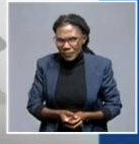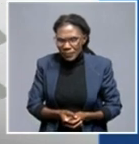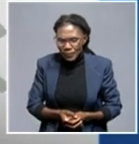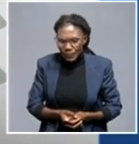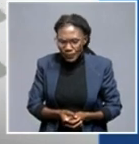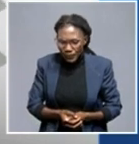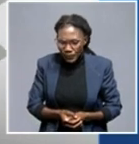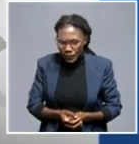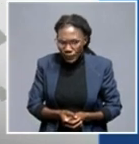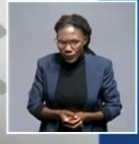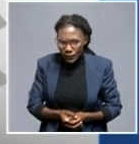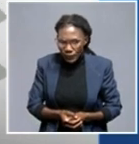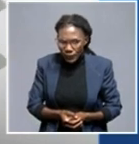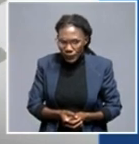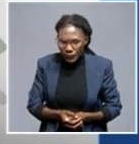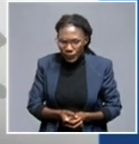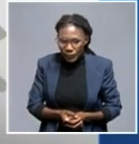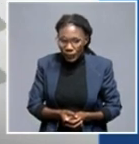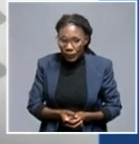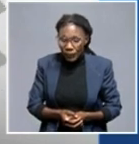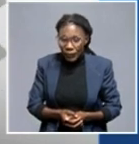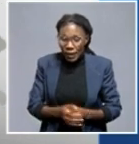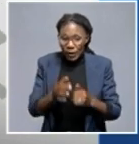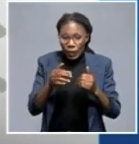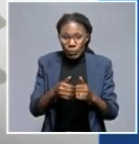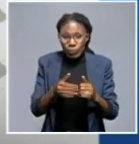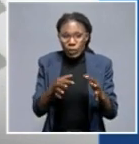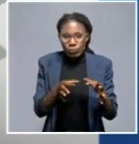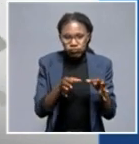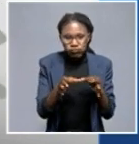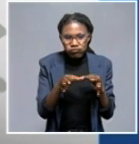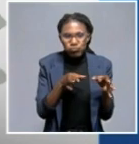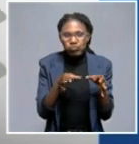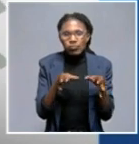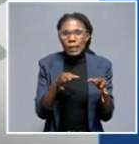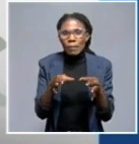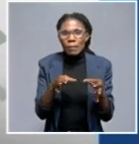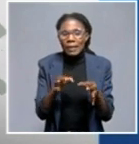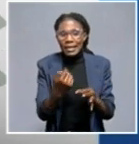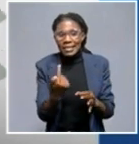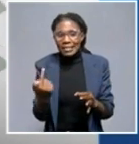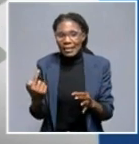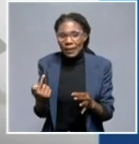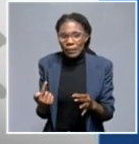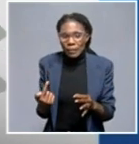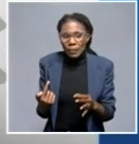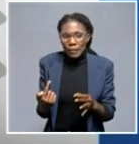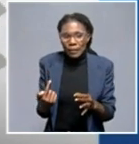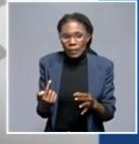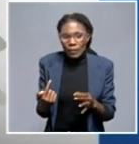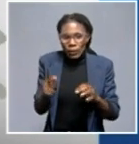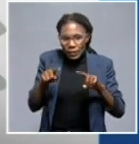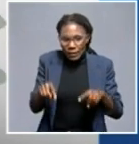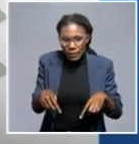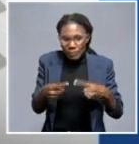Theo, let me point out that each and every instrument that we have